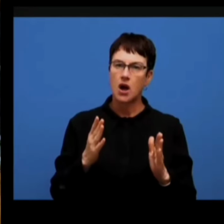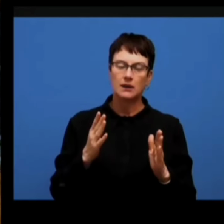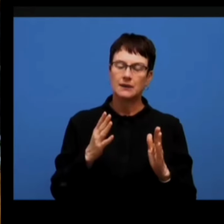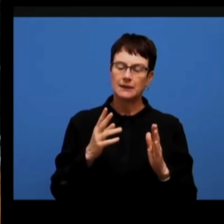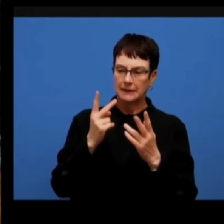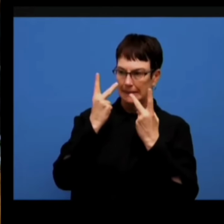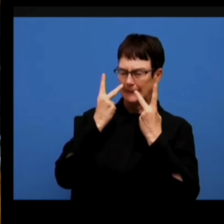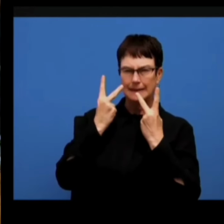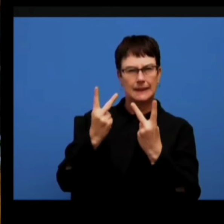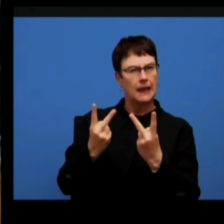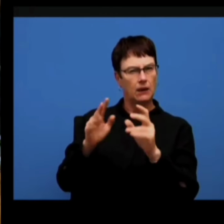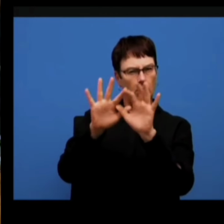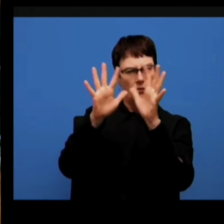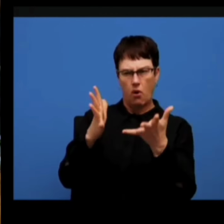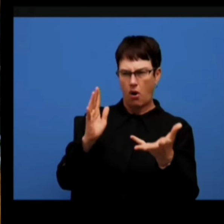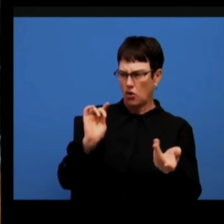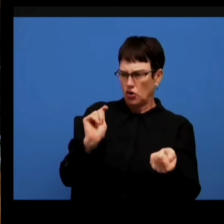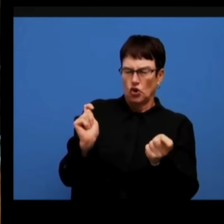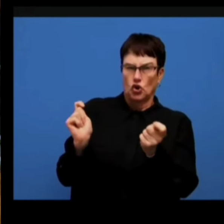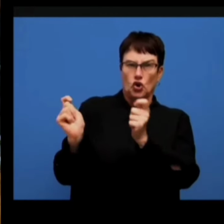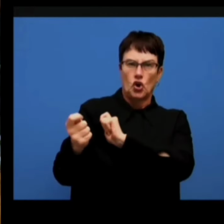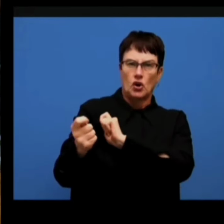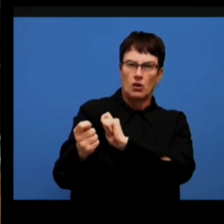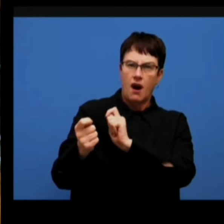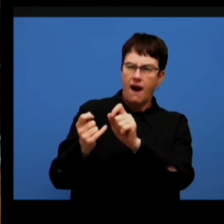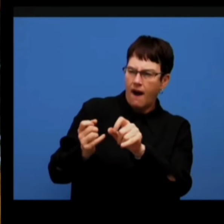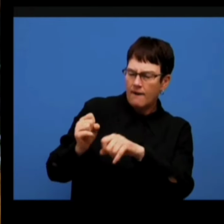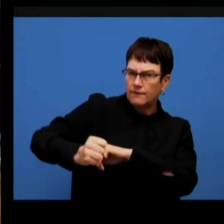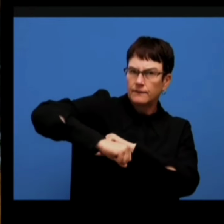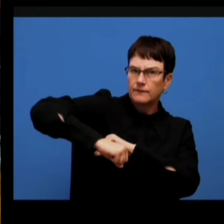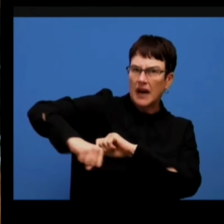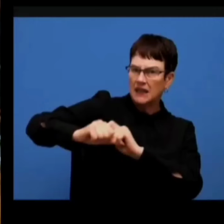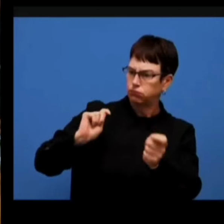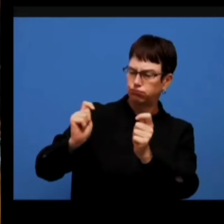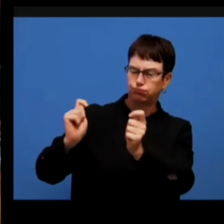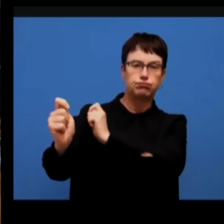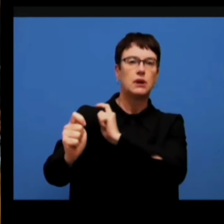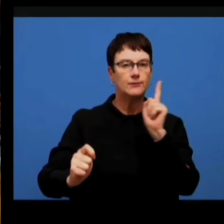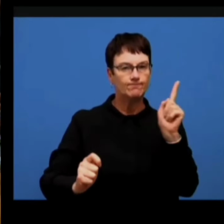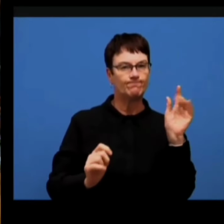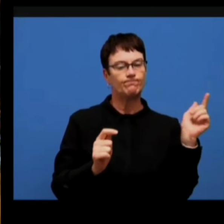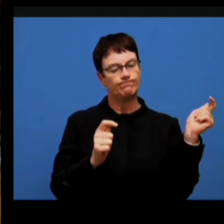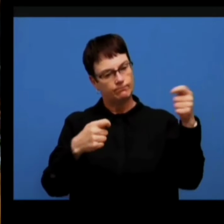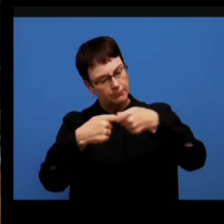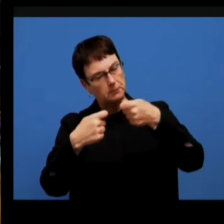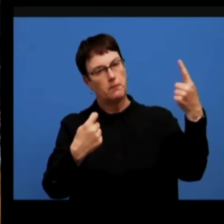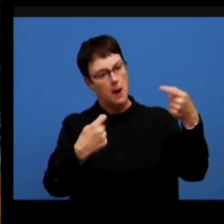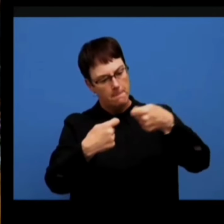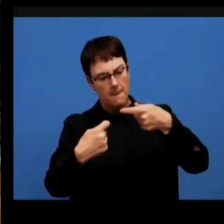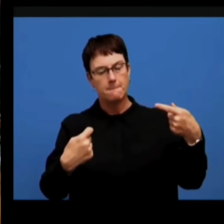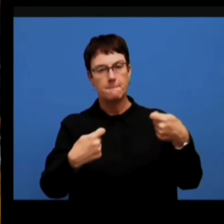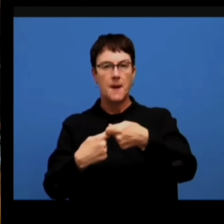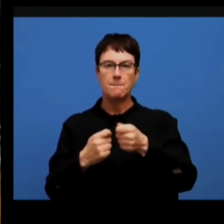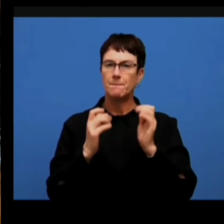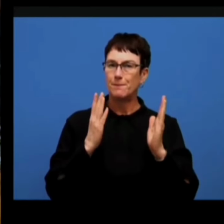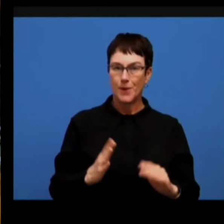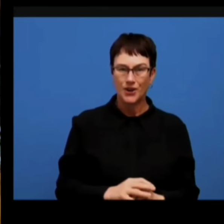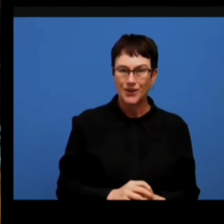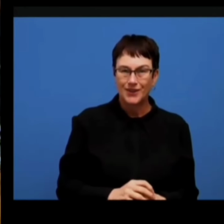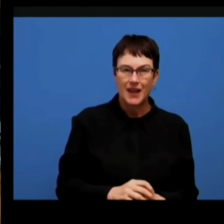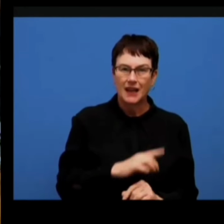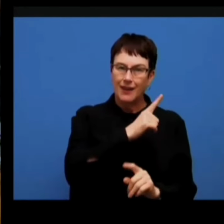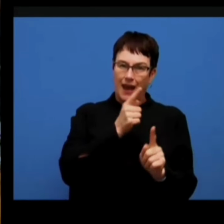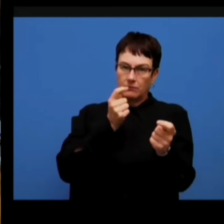particularly artificial intelligence. The benefits of artificial intelligence are evident, but the risks